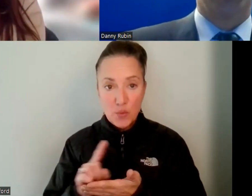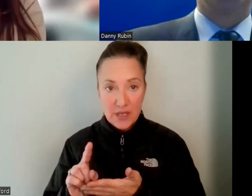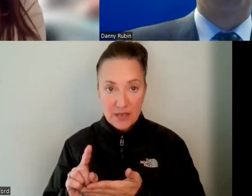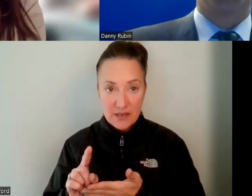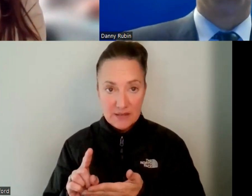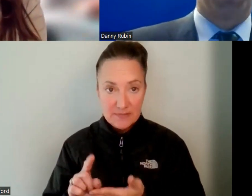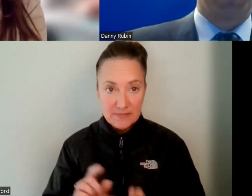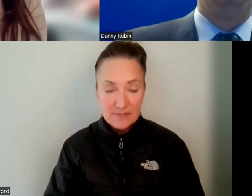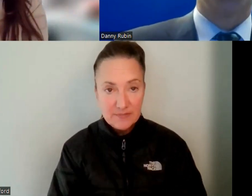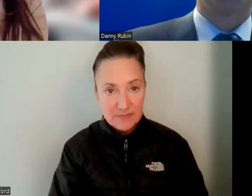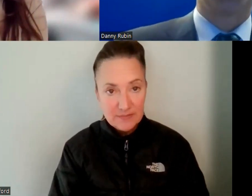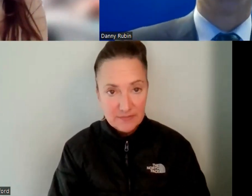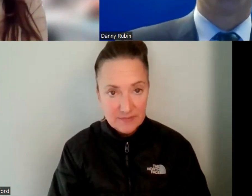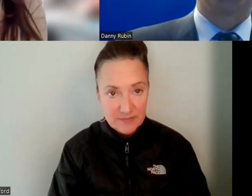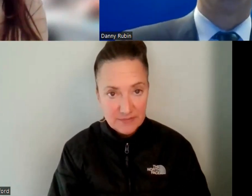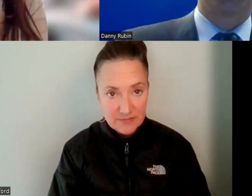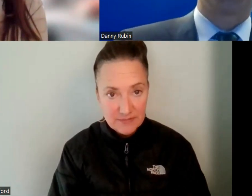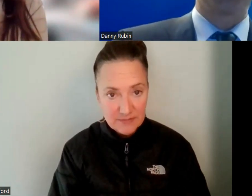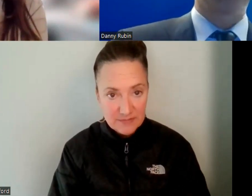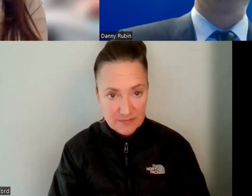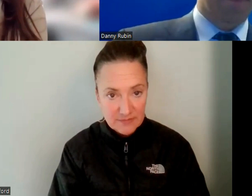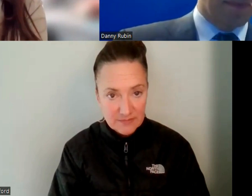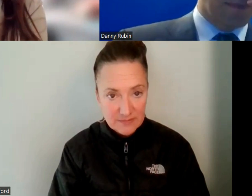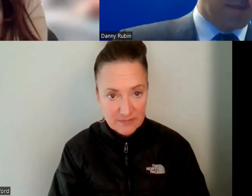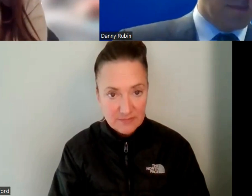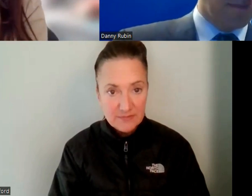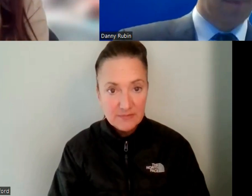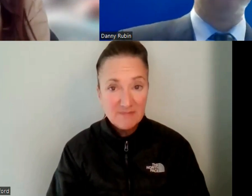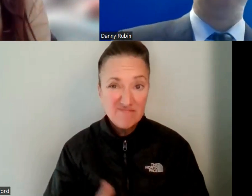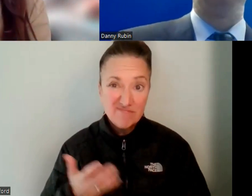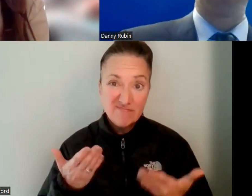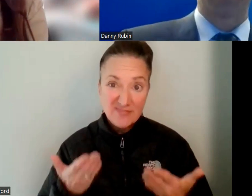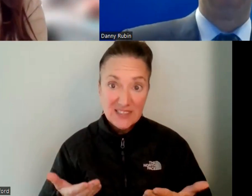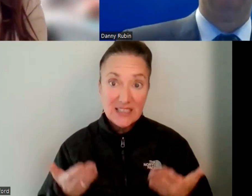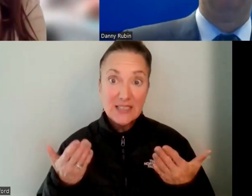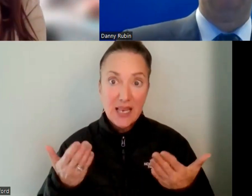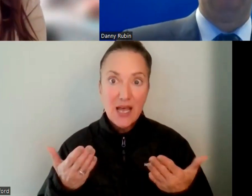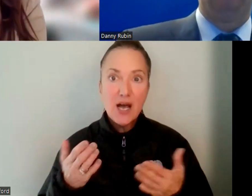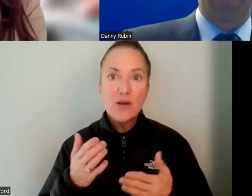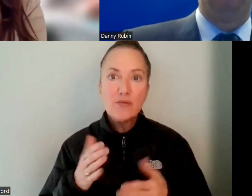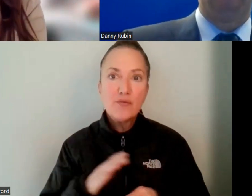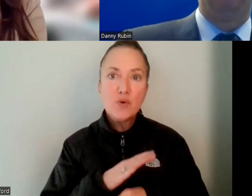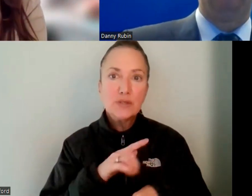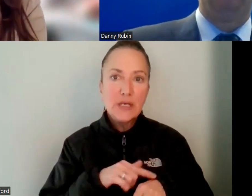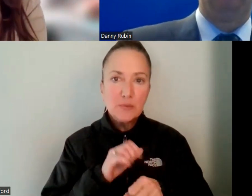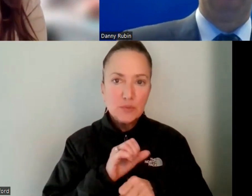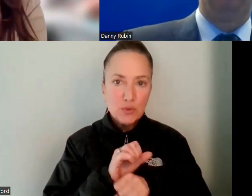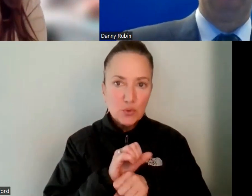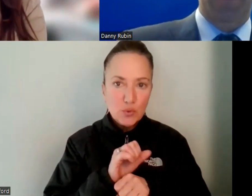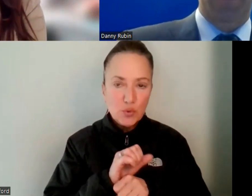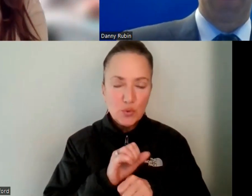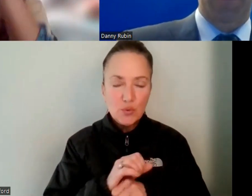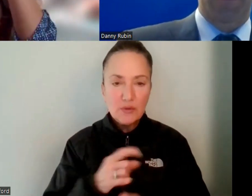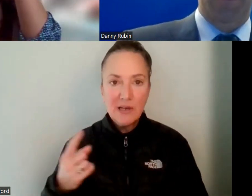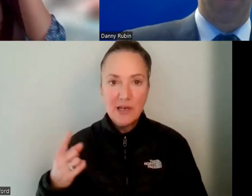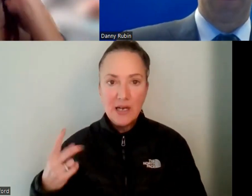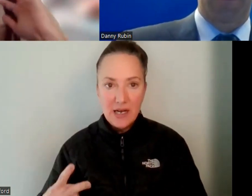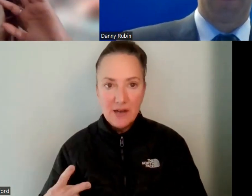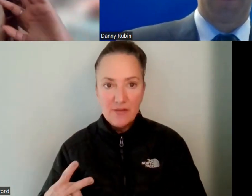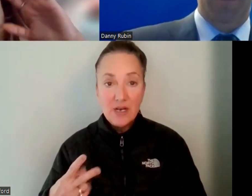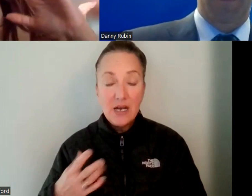That is a lot when you're yeah, it is a part-time. lot for having full-time school as well. So I would sometimes have